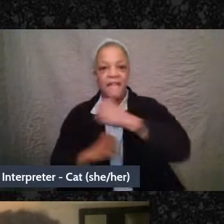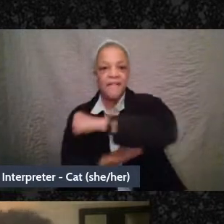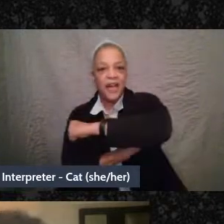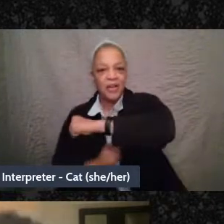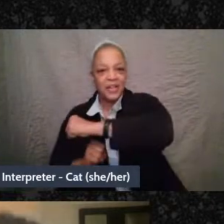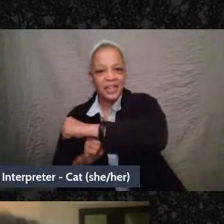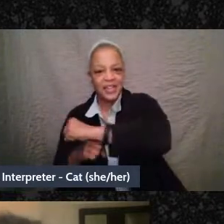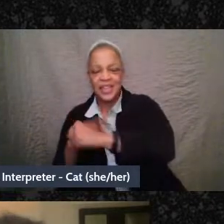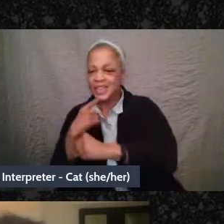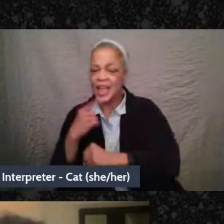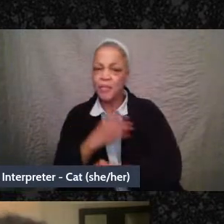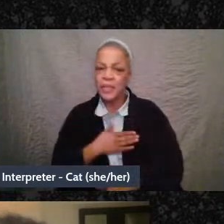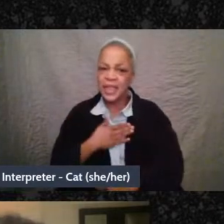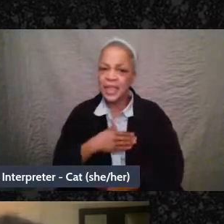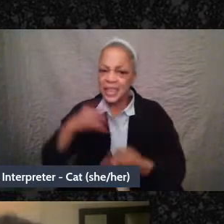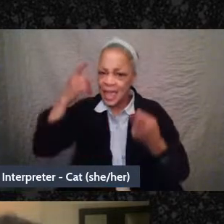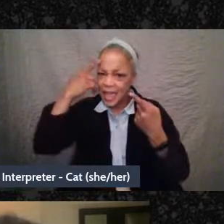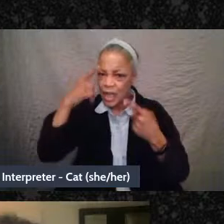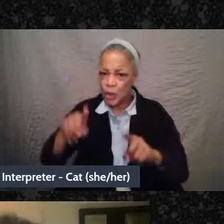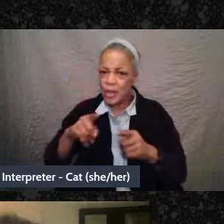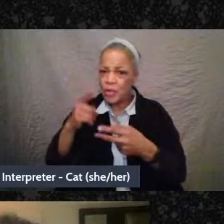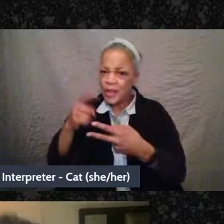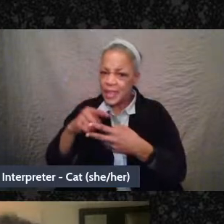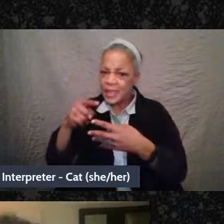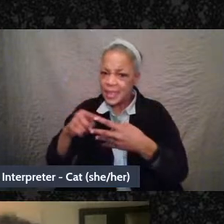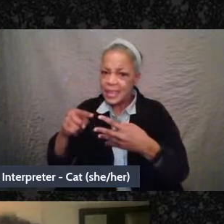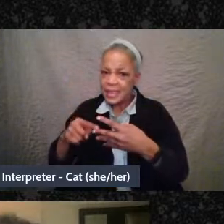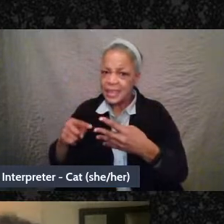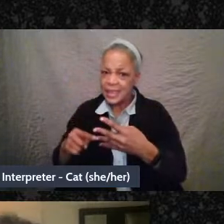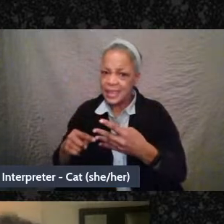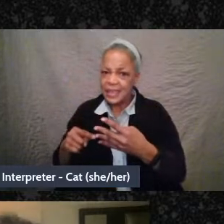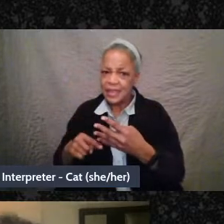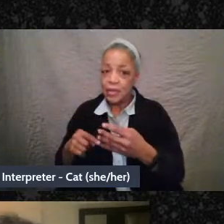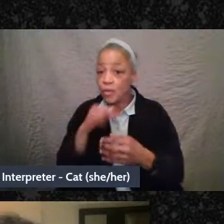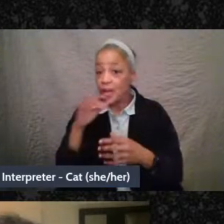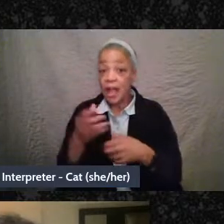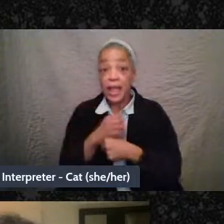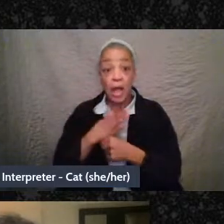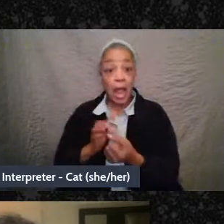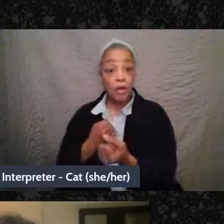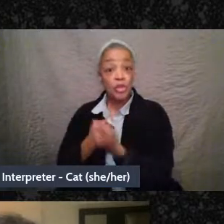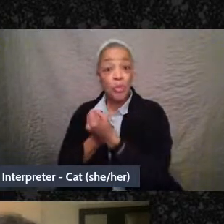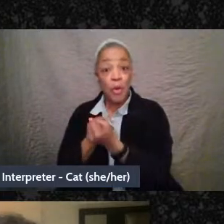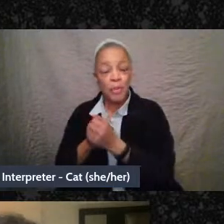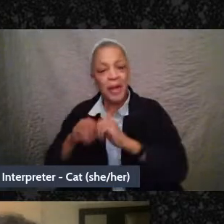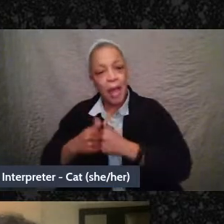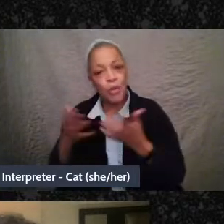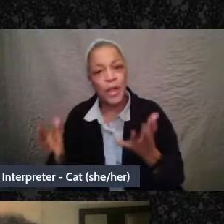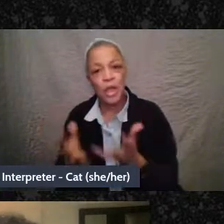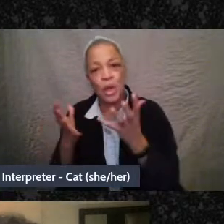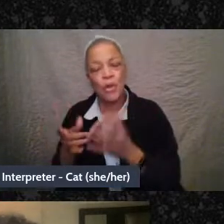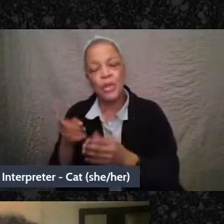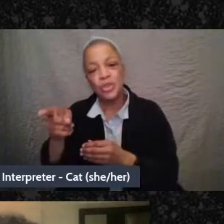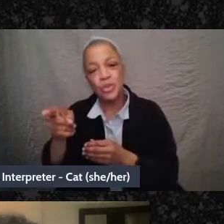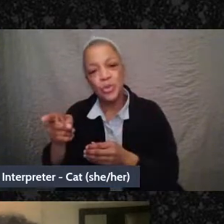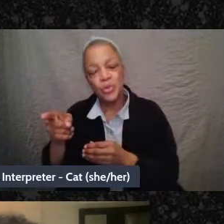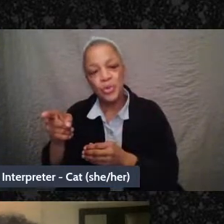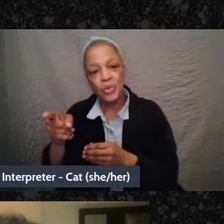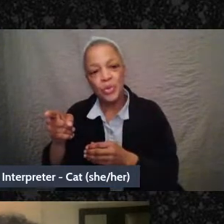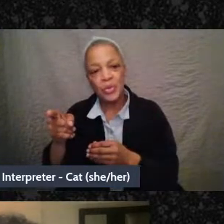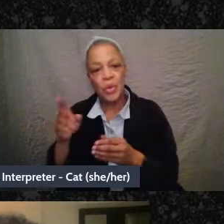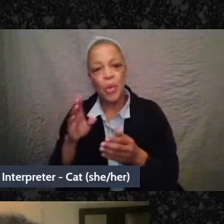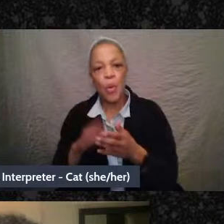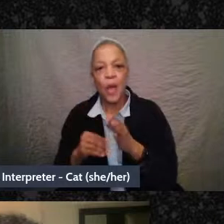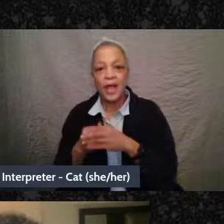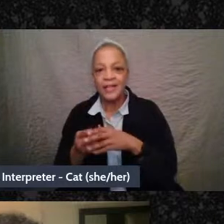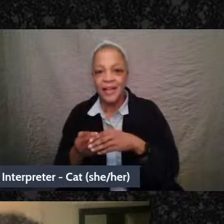can you at least agree to a bit of this? Not that you'll get our support, but how do we push you as a part of our campaign? And then what does escalation